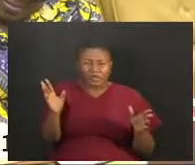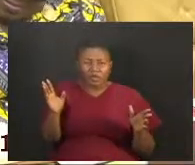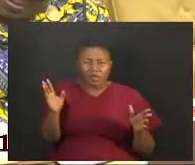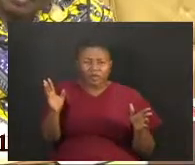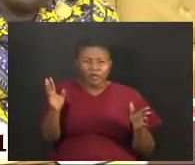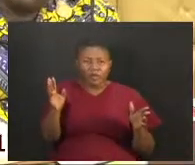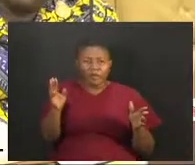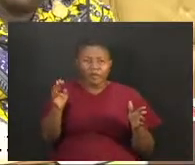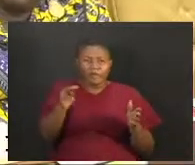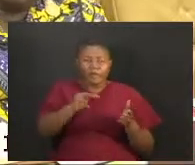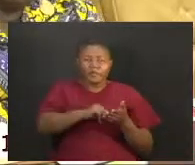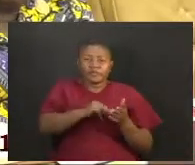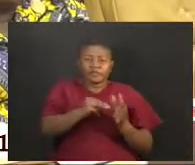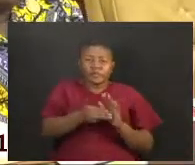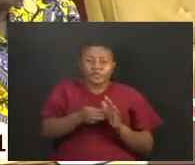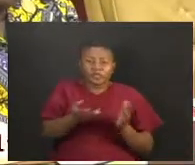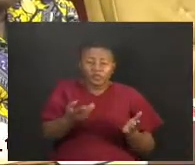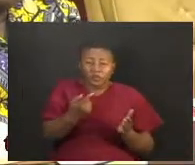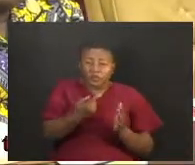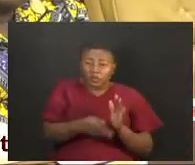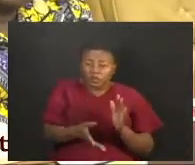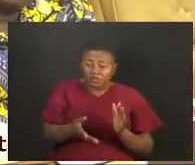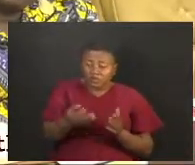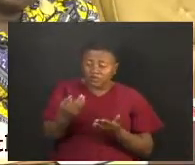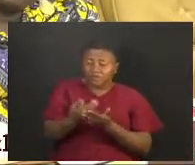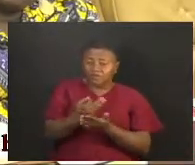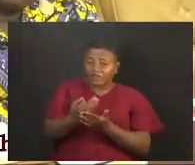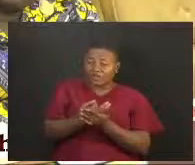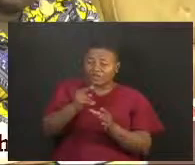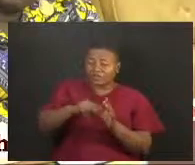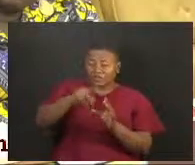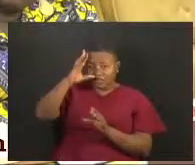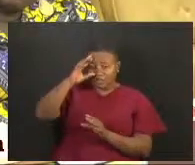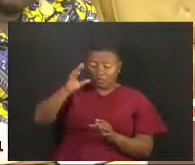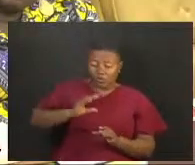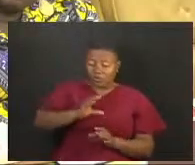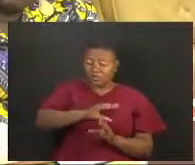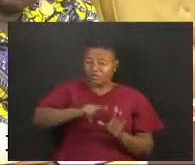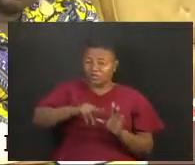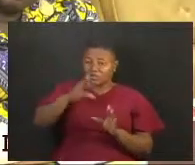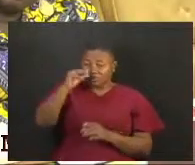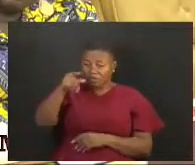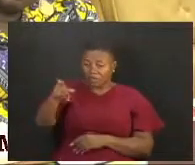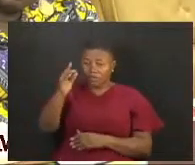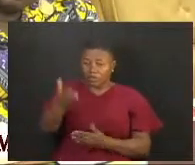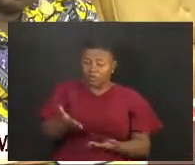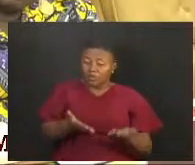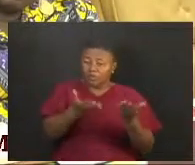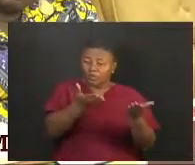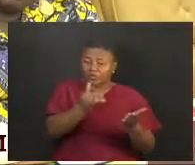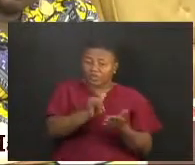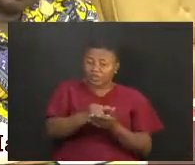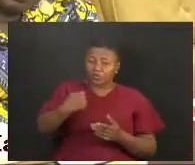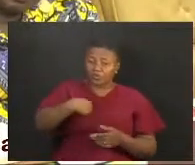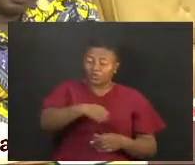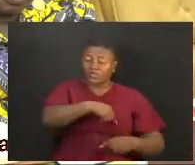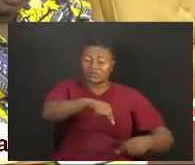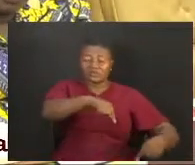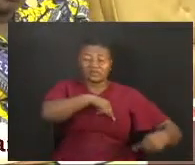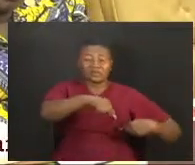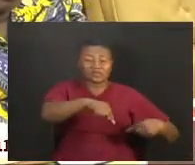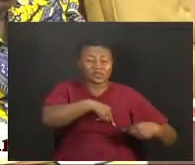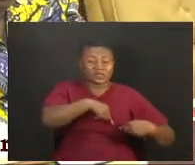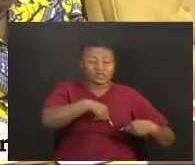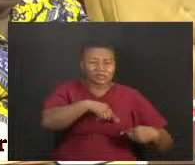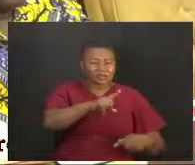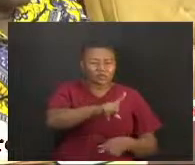chairman of a finance committee to now move that this House should debate the statement? Mr. Speaker, this is